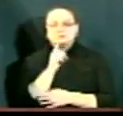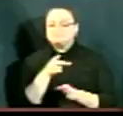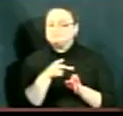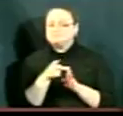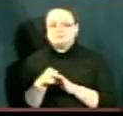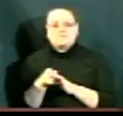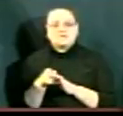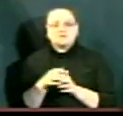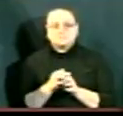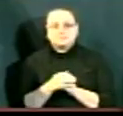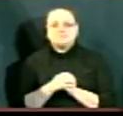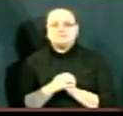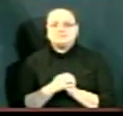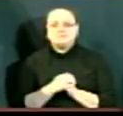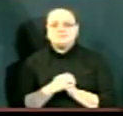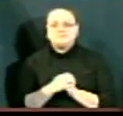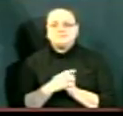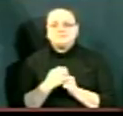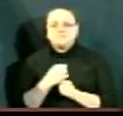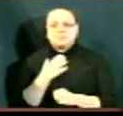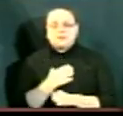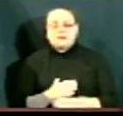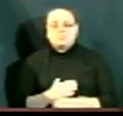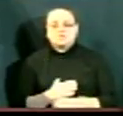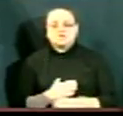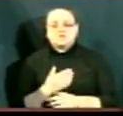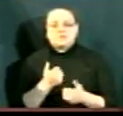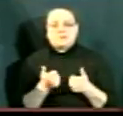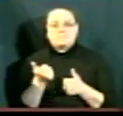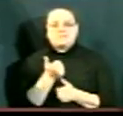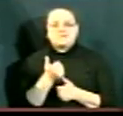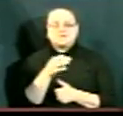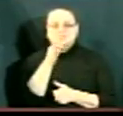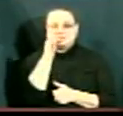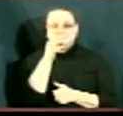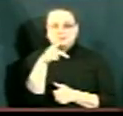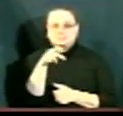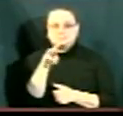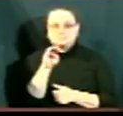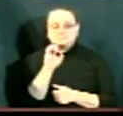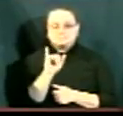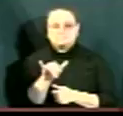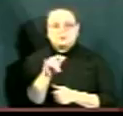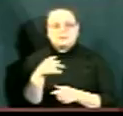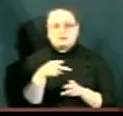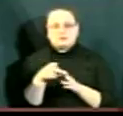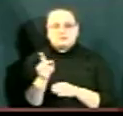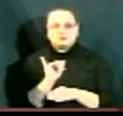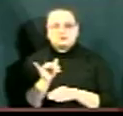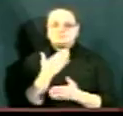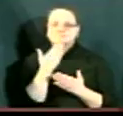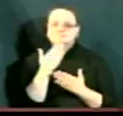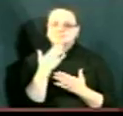professional. I just wish the administrators at Farragut Primary would have been professional.